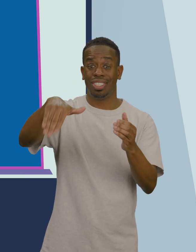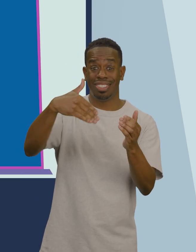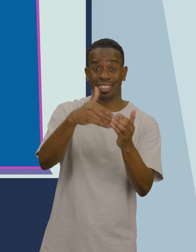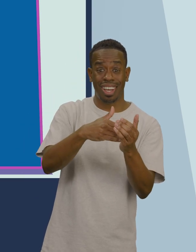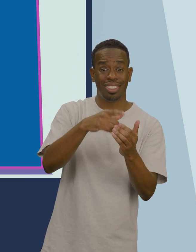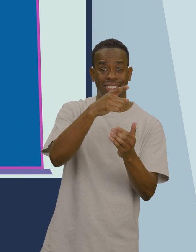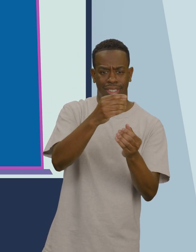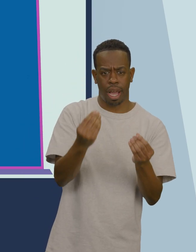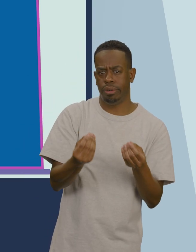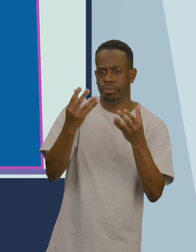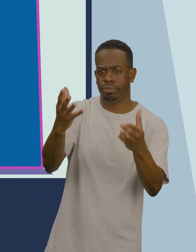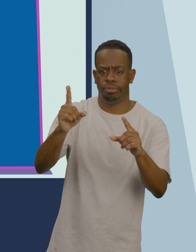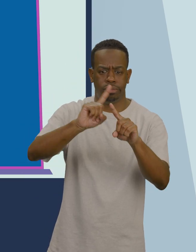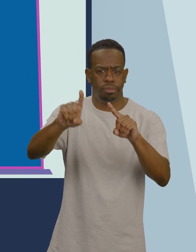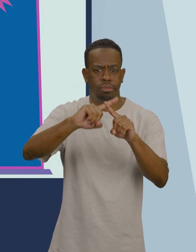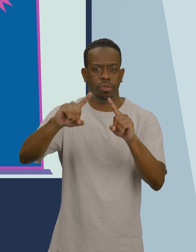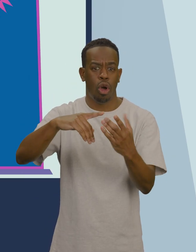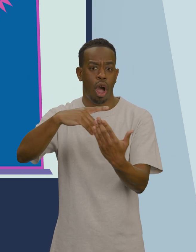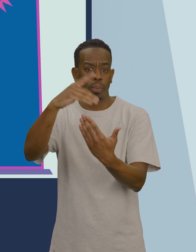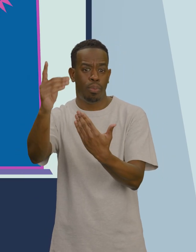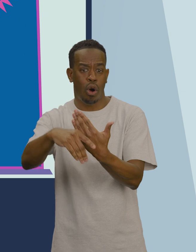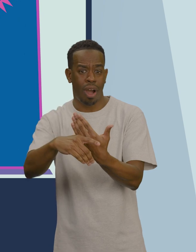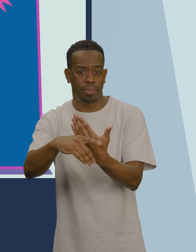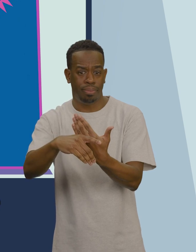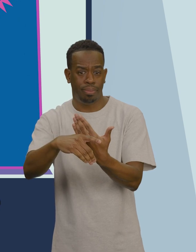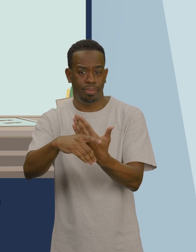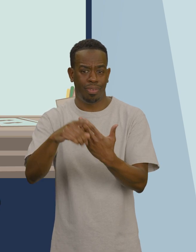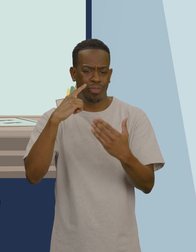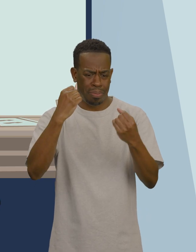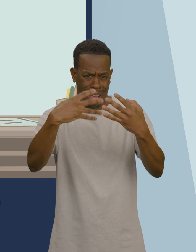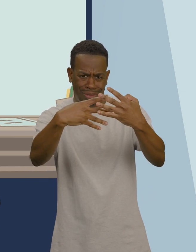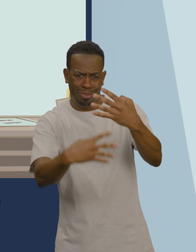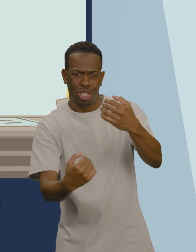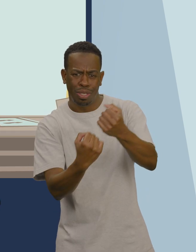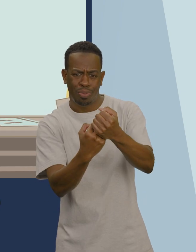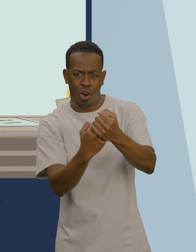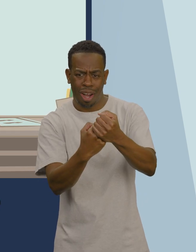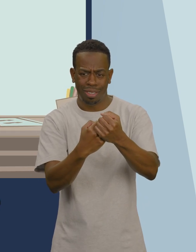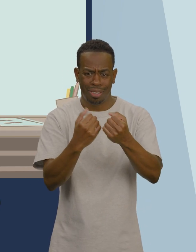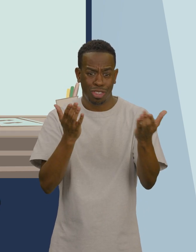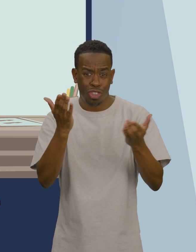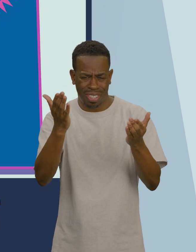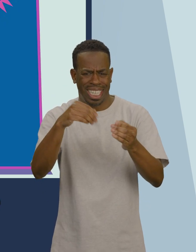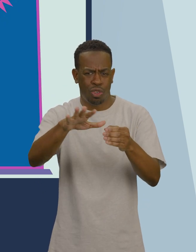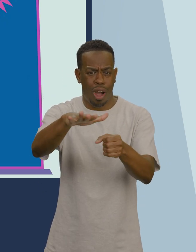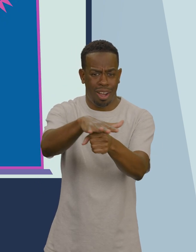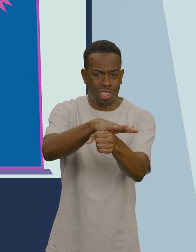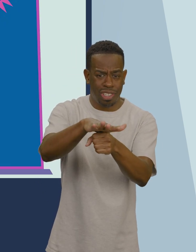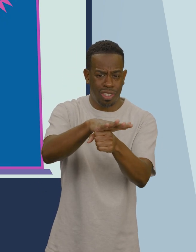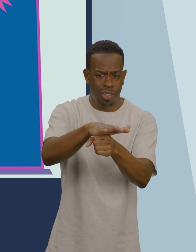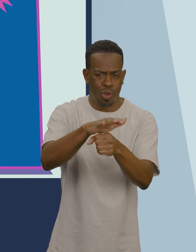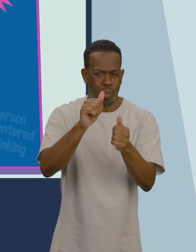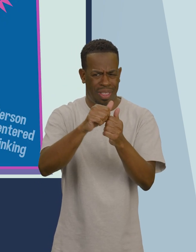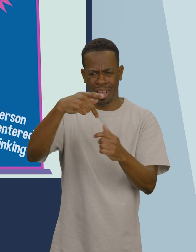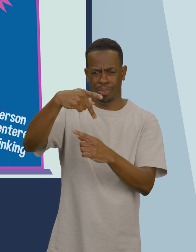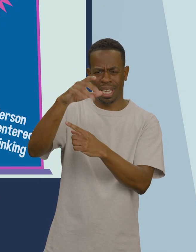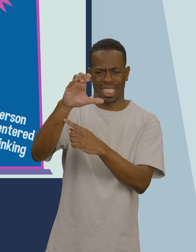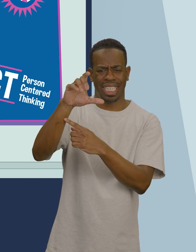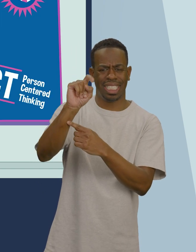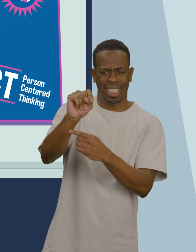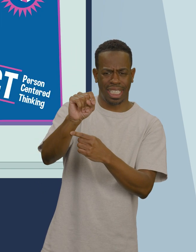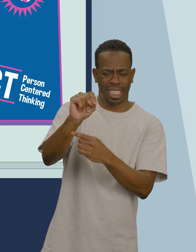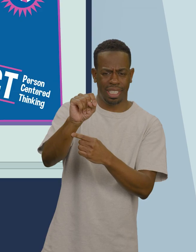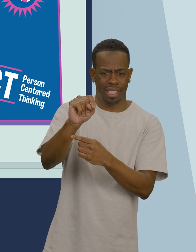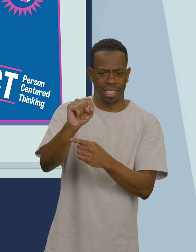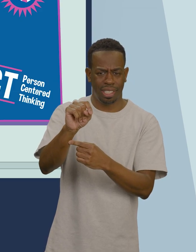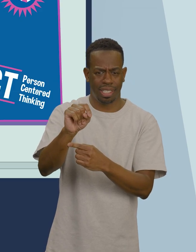regional centers can provide irrevocable and perpetual entitlement programs with a myriad of supports and service professionals in your catchment area who take the approach of PCT at its core,